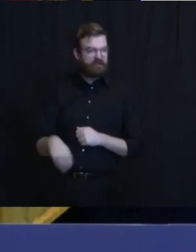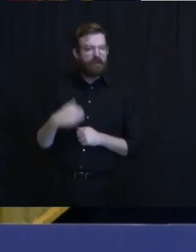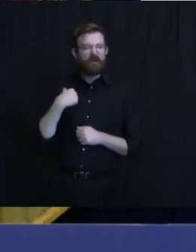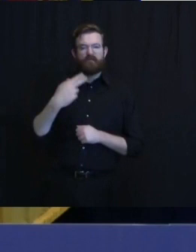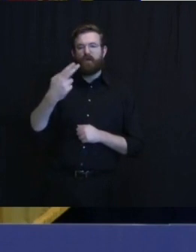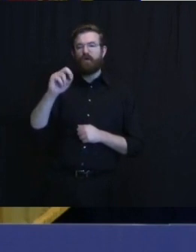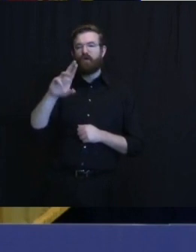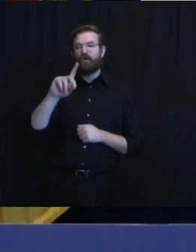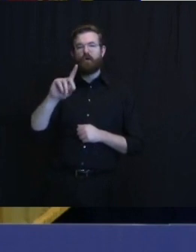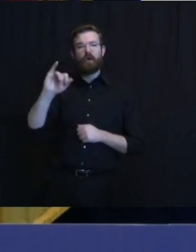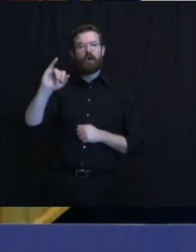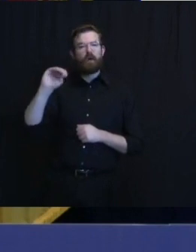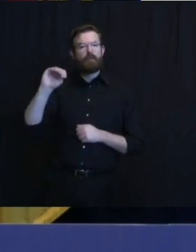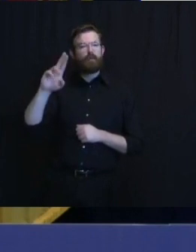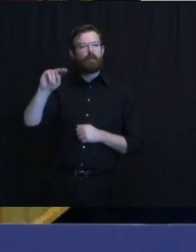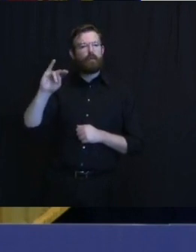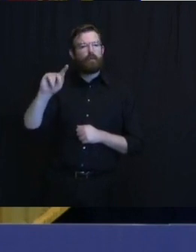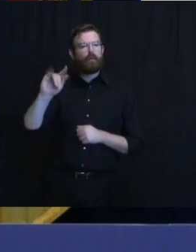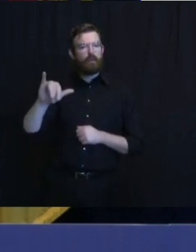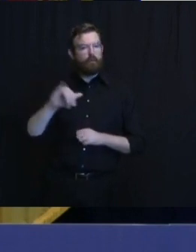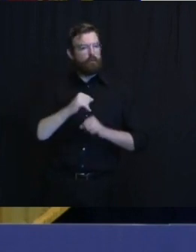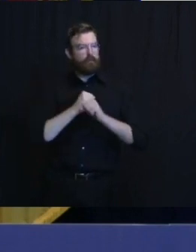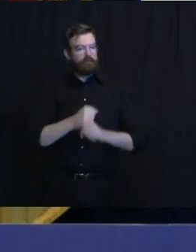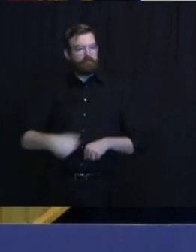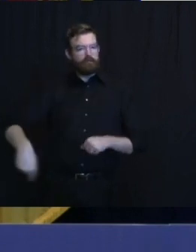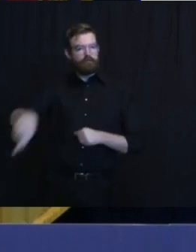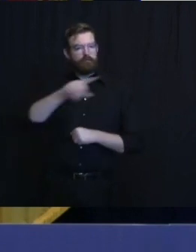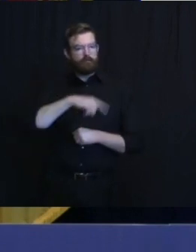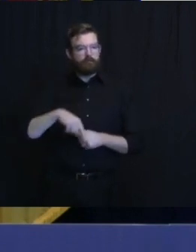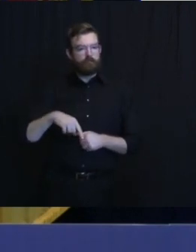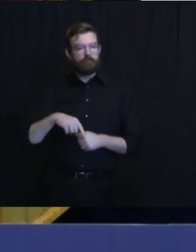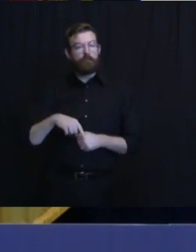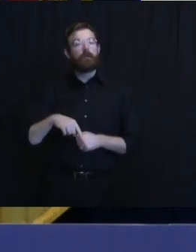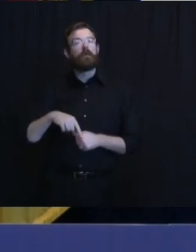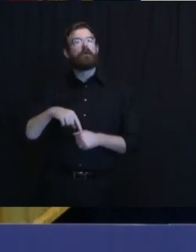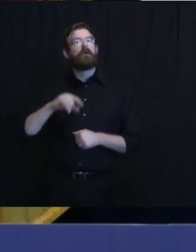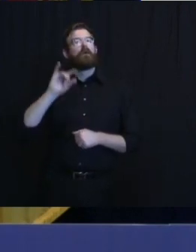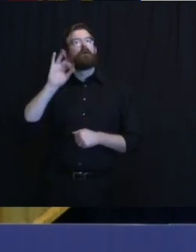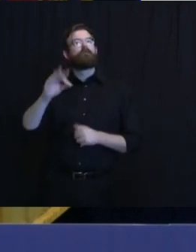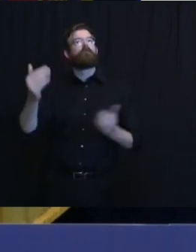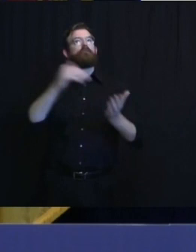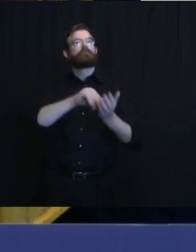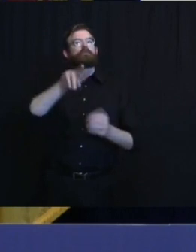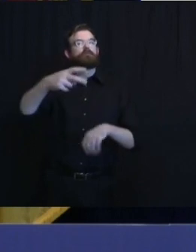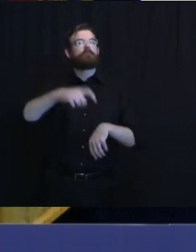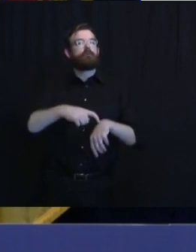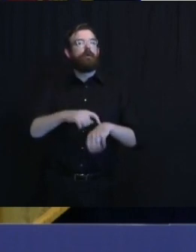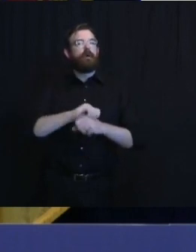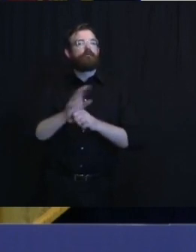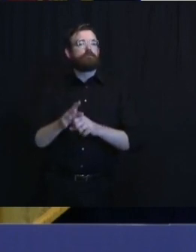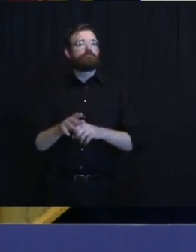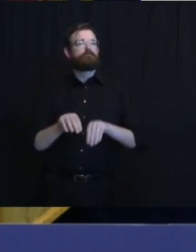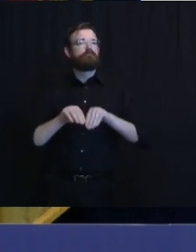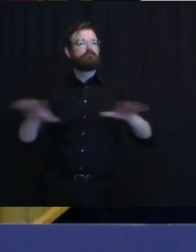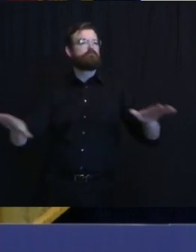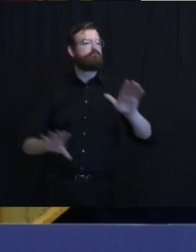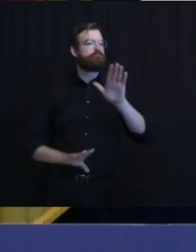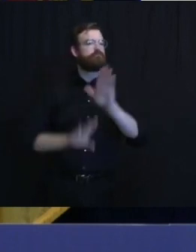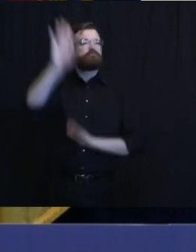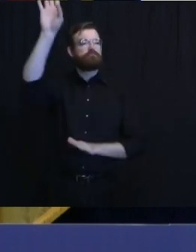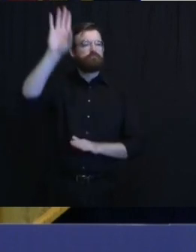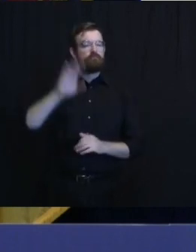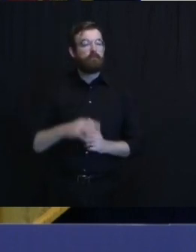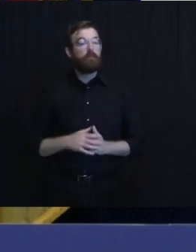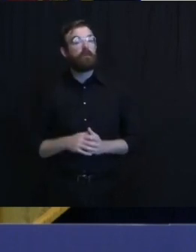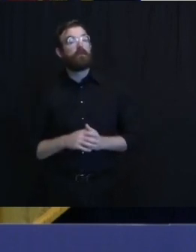Dustin, you won't be surprised that I'm wholly unqualified to answer your last question, but the good news is we have people here who are. Listen, the folks, and